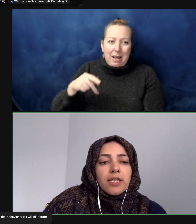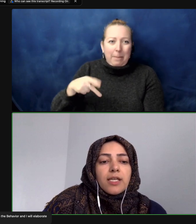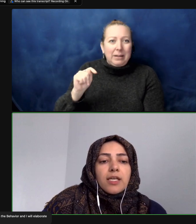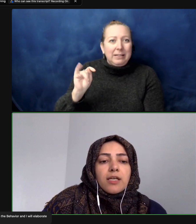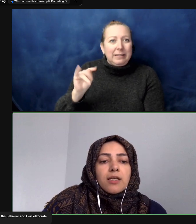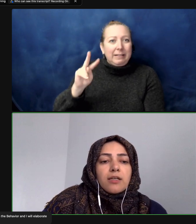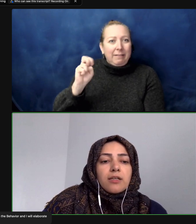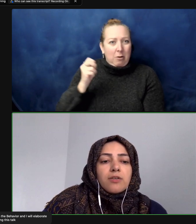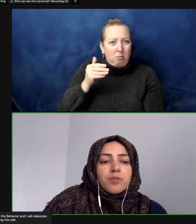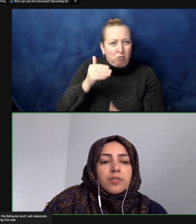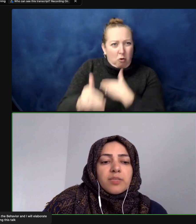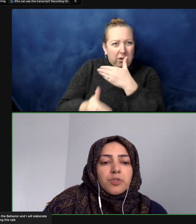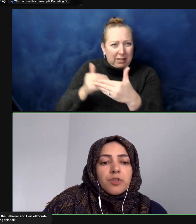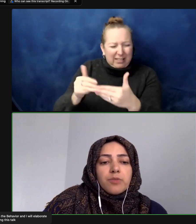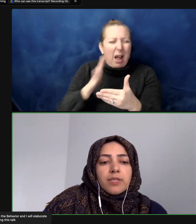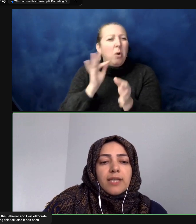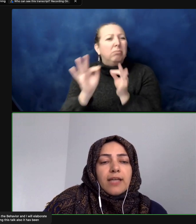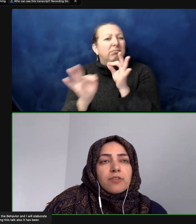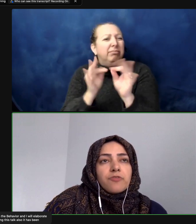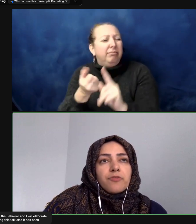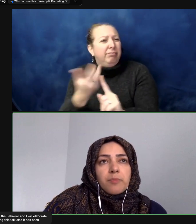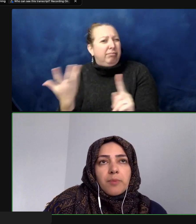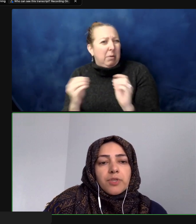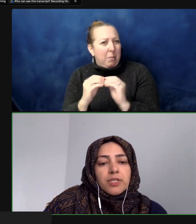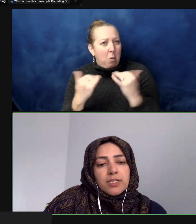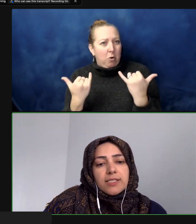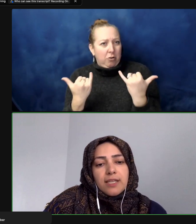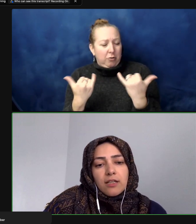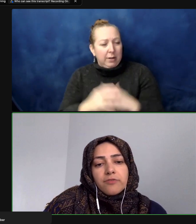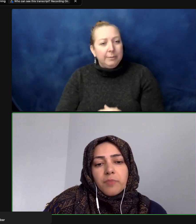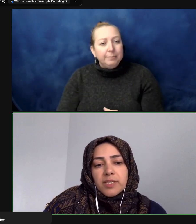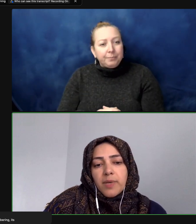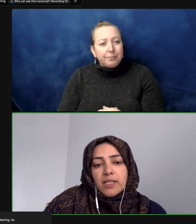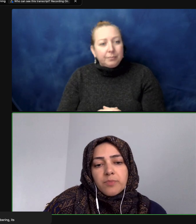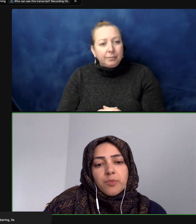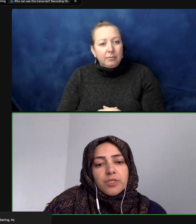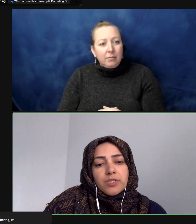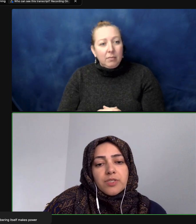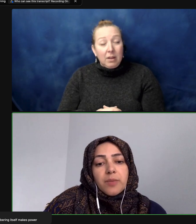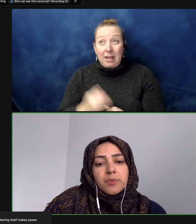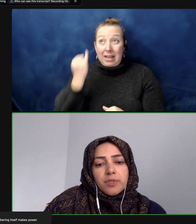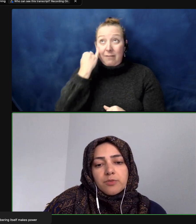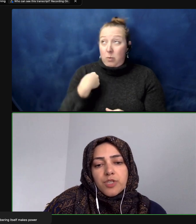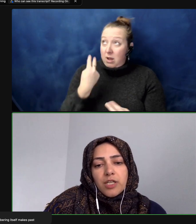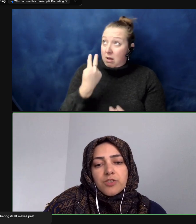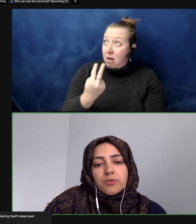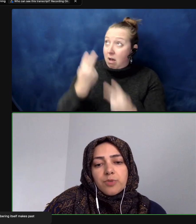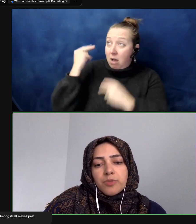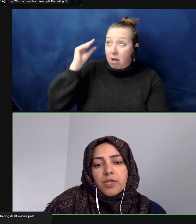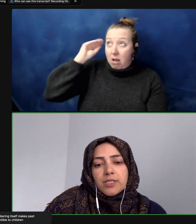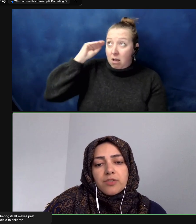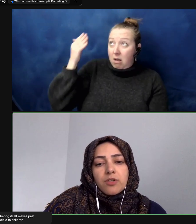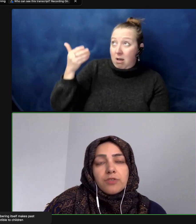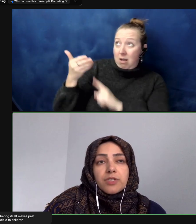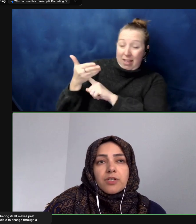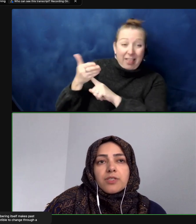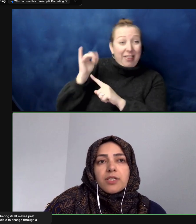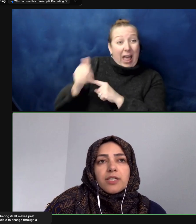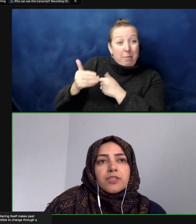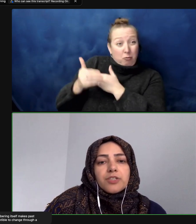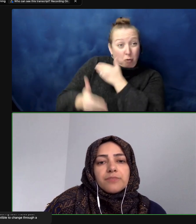talk. Also, it has been shown that the act of remembering itself makes past memories susceptible to change through a process